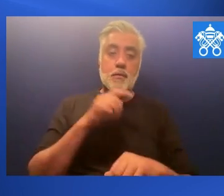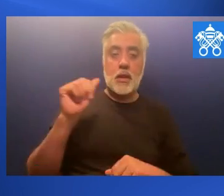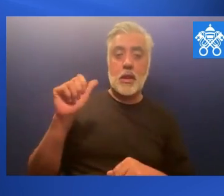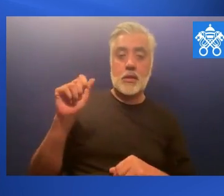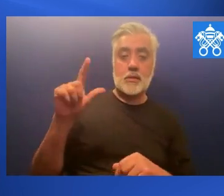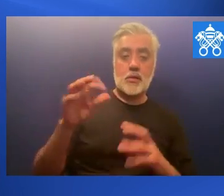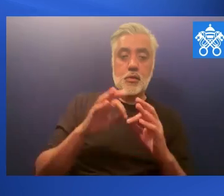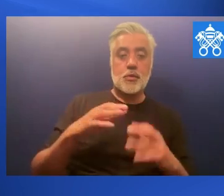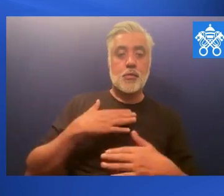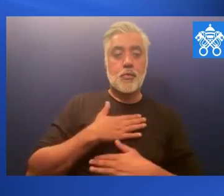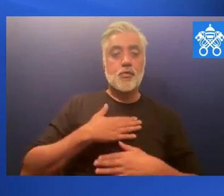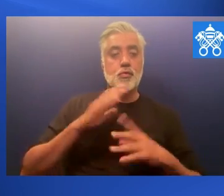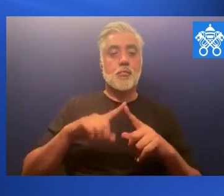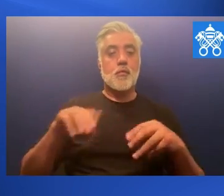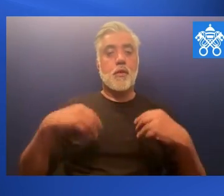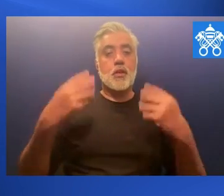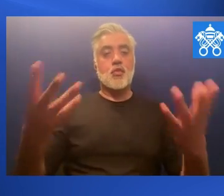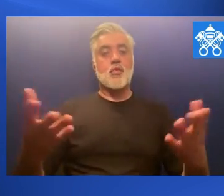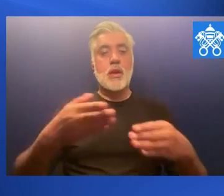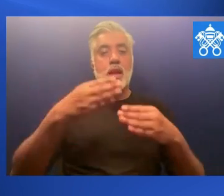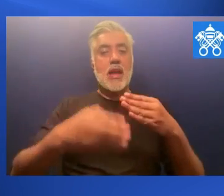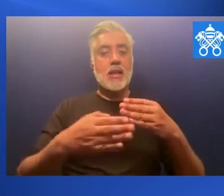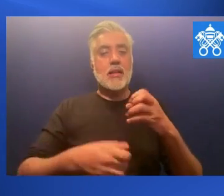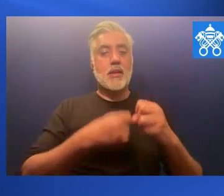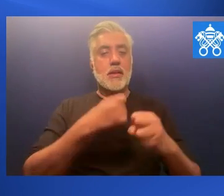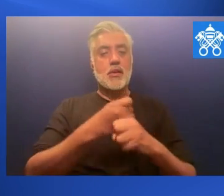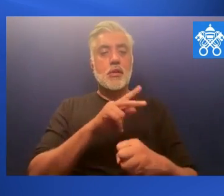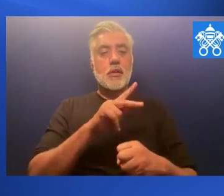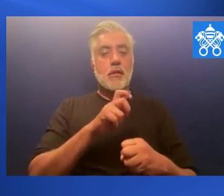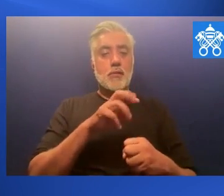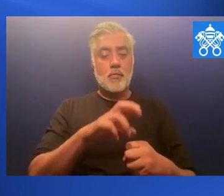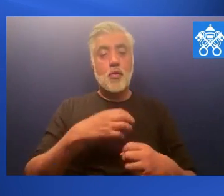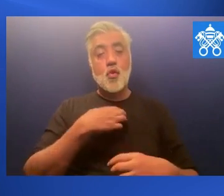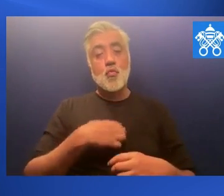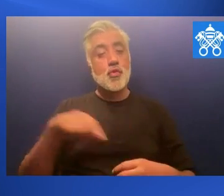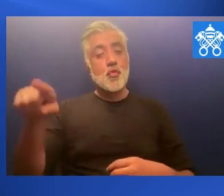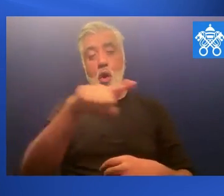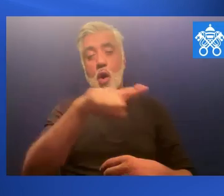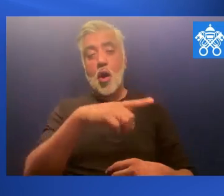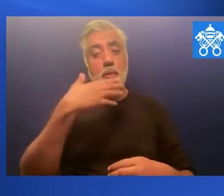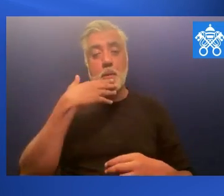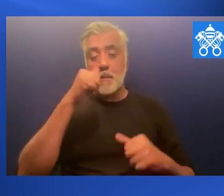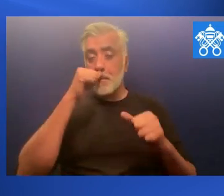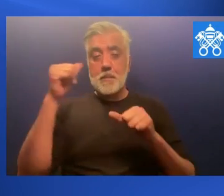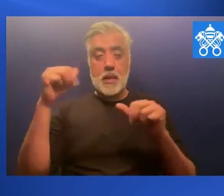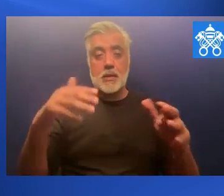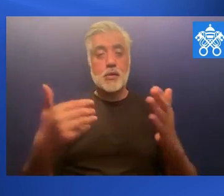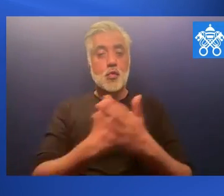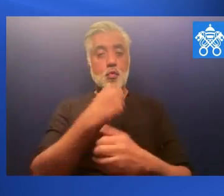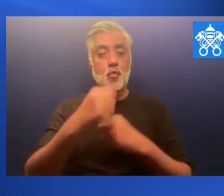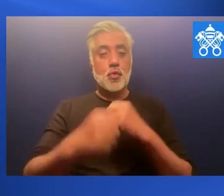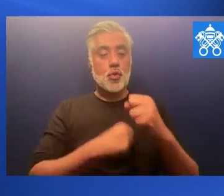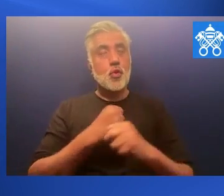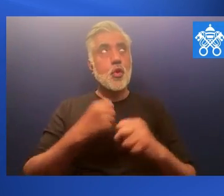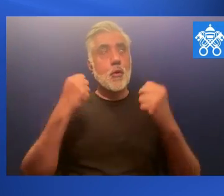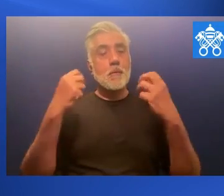who've made this broadcast possible. I'm Sister Bernadette Reese. It's been a pleasure providing you with this end of the year Vespers. I wish